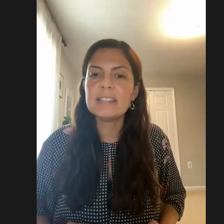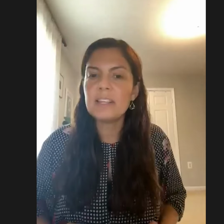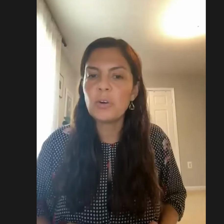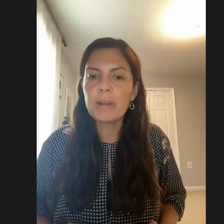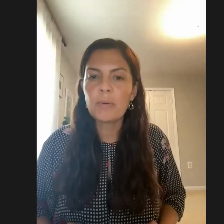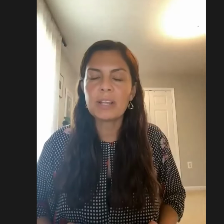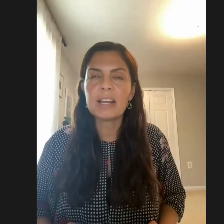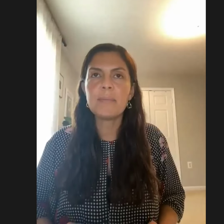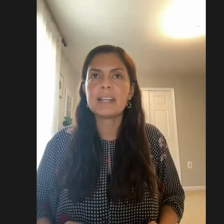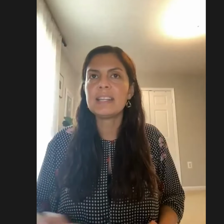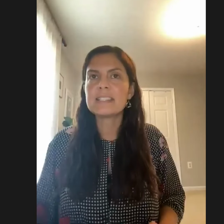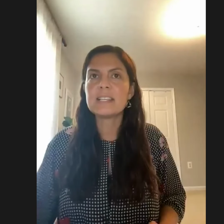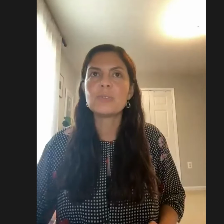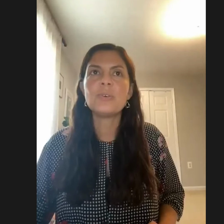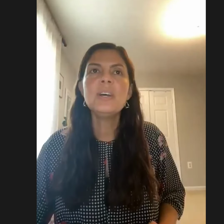making progress